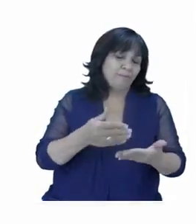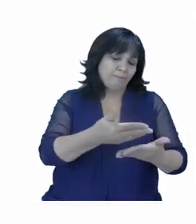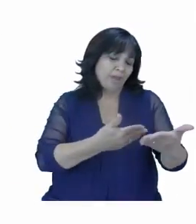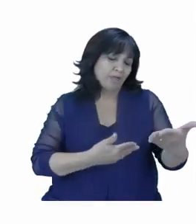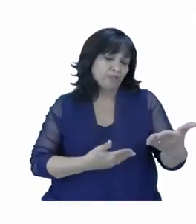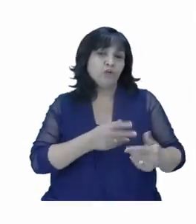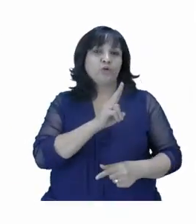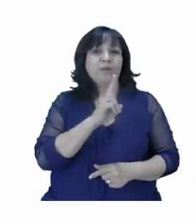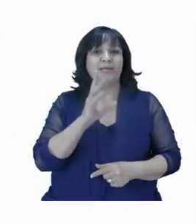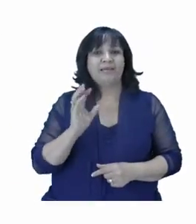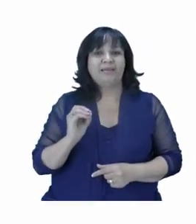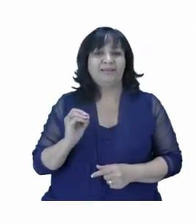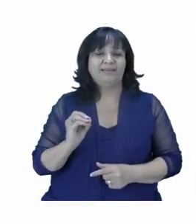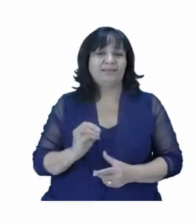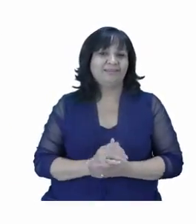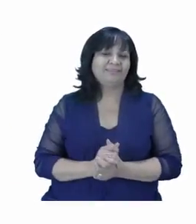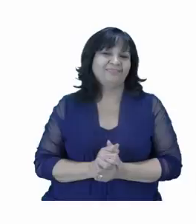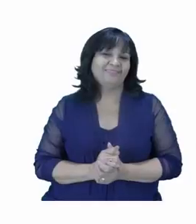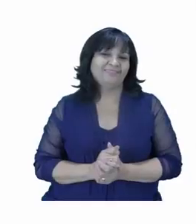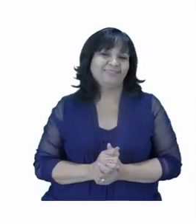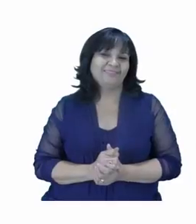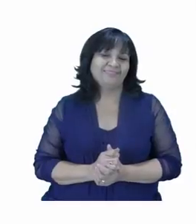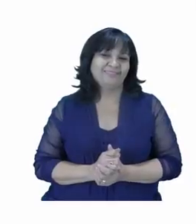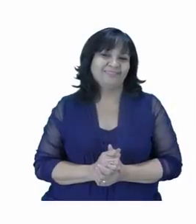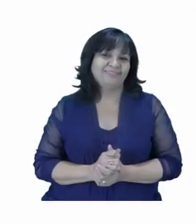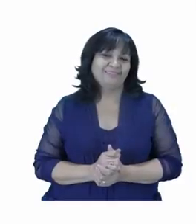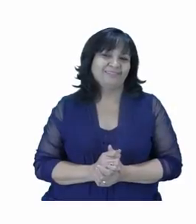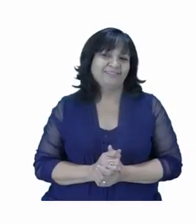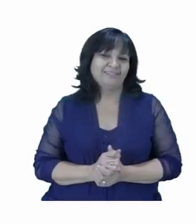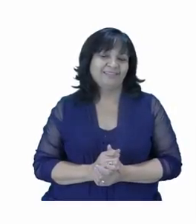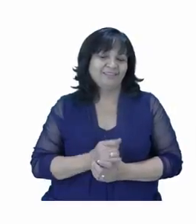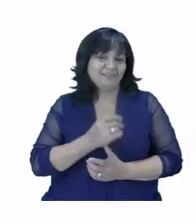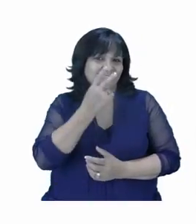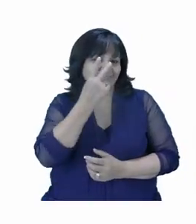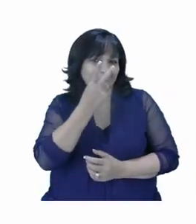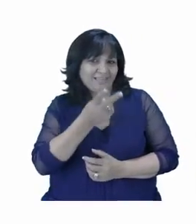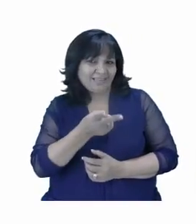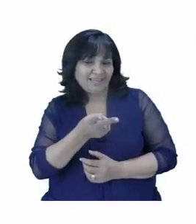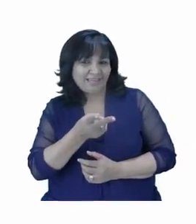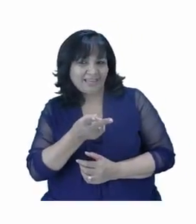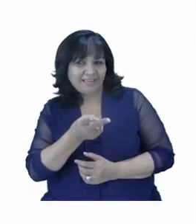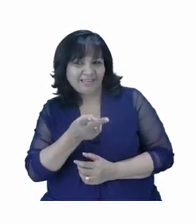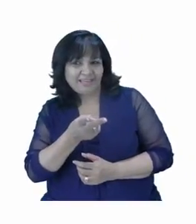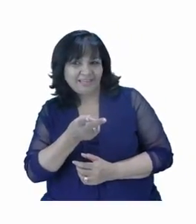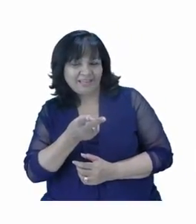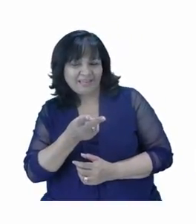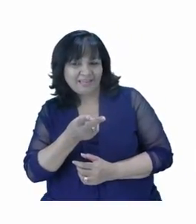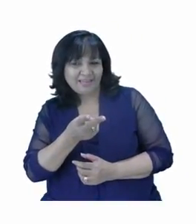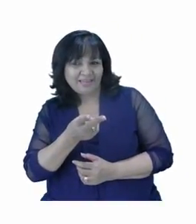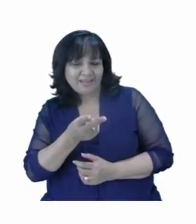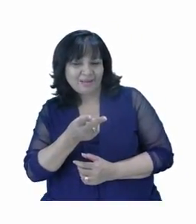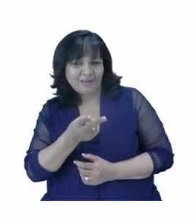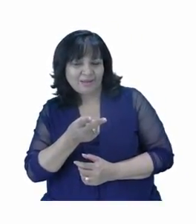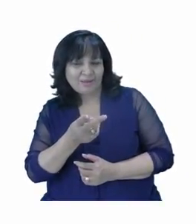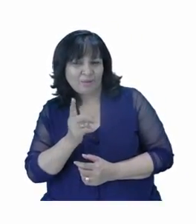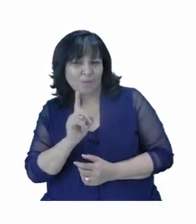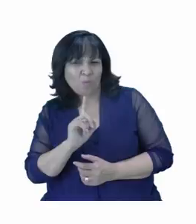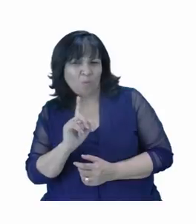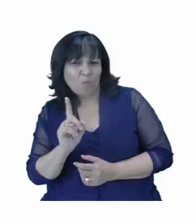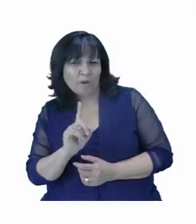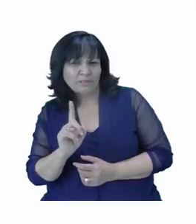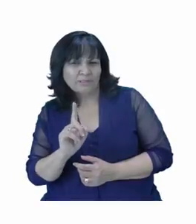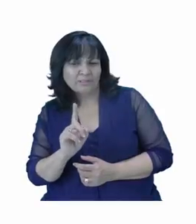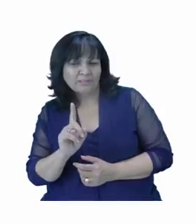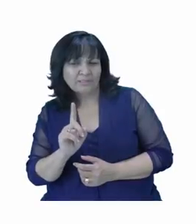20? On page 20, you can see that we are going to be using what is called